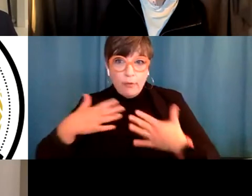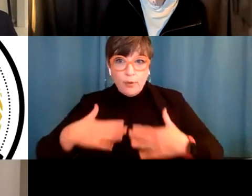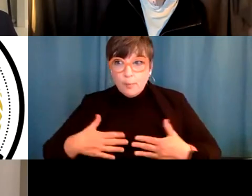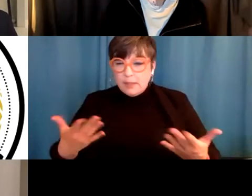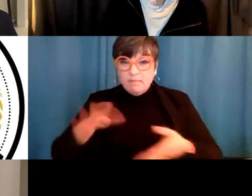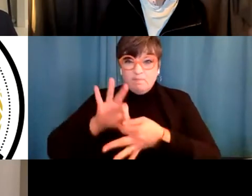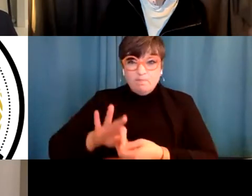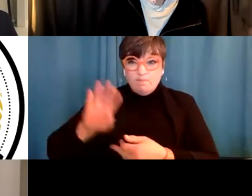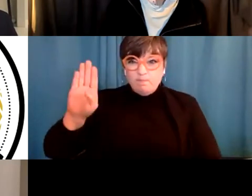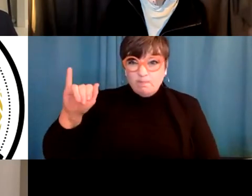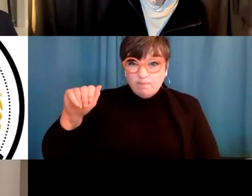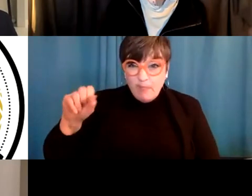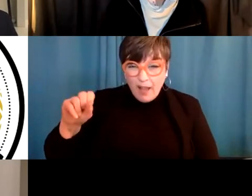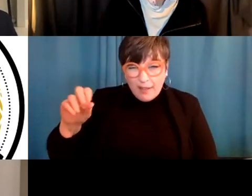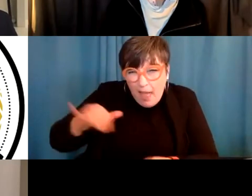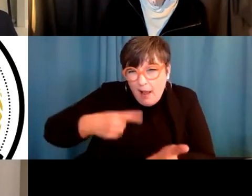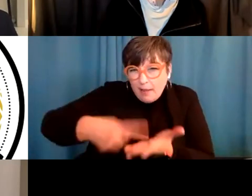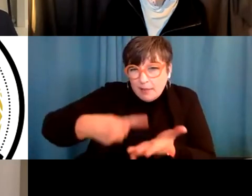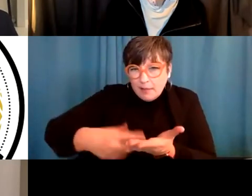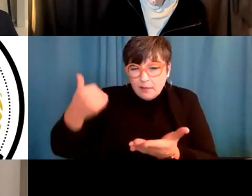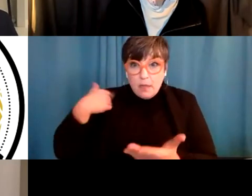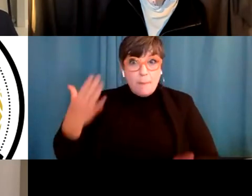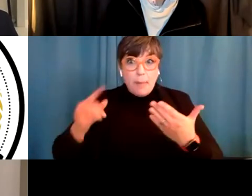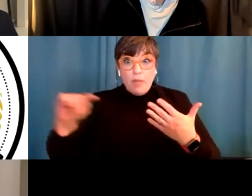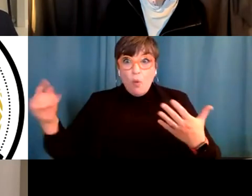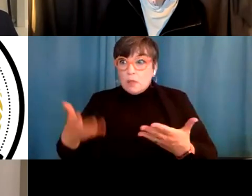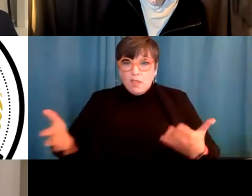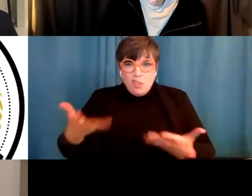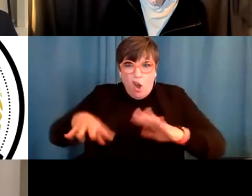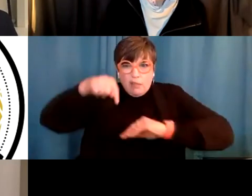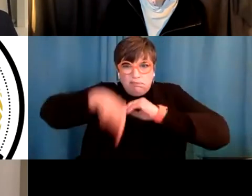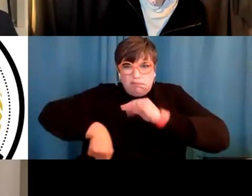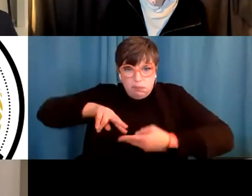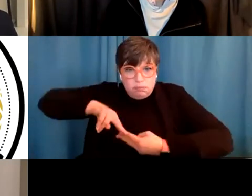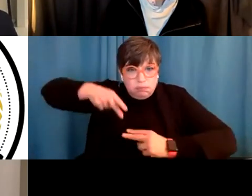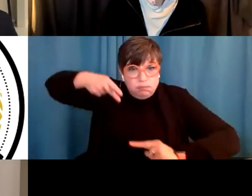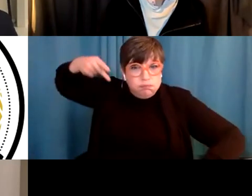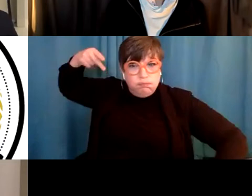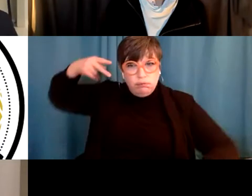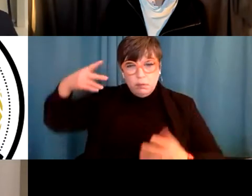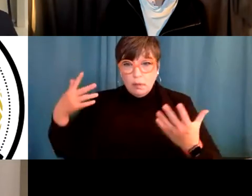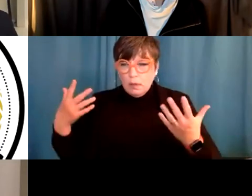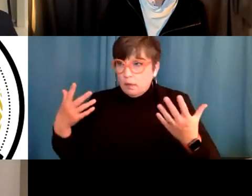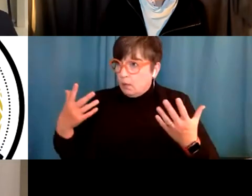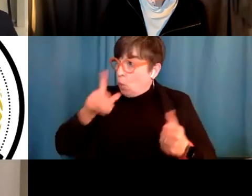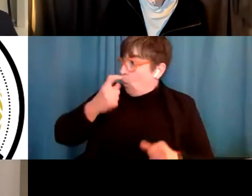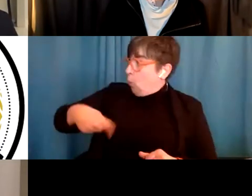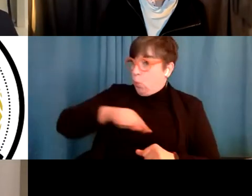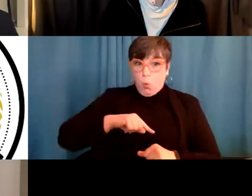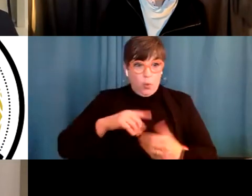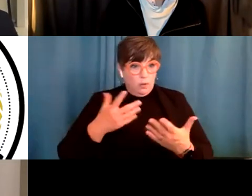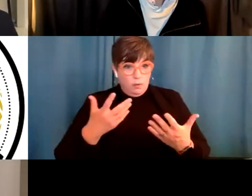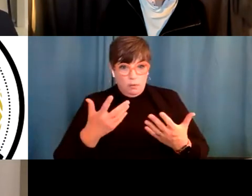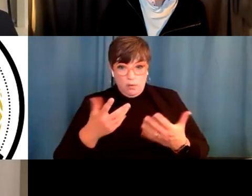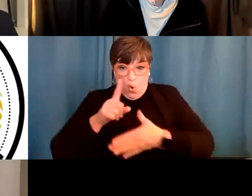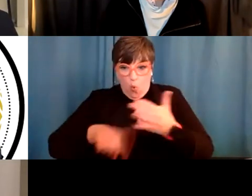other things. Those things might be so deeply ingrained in us as human beings and who we are, you know, what makes us tick,